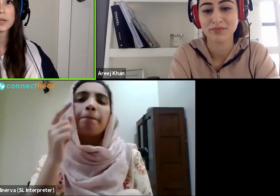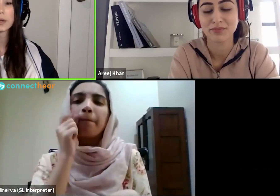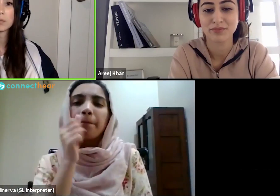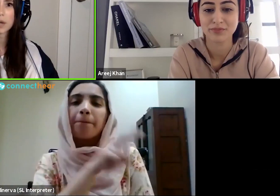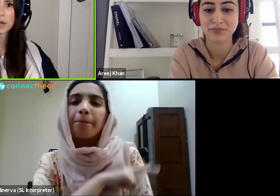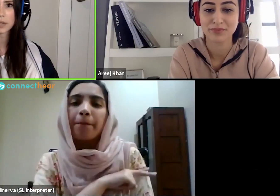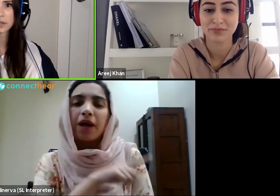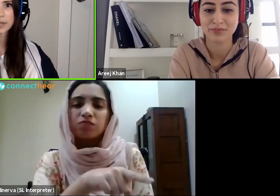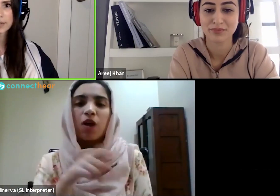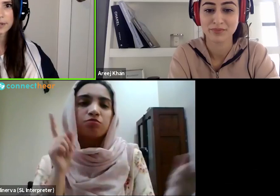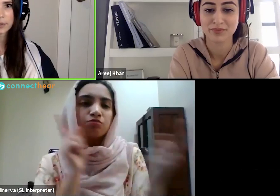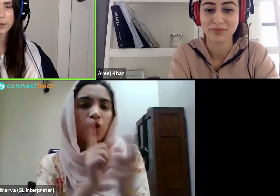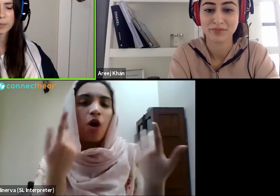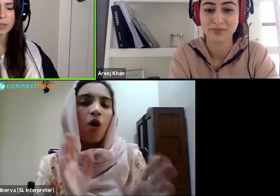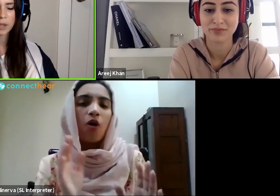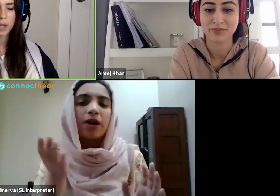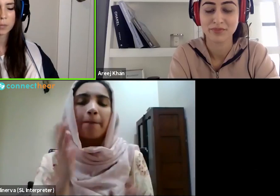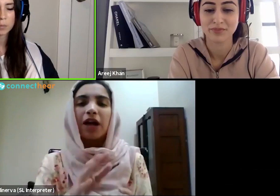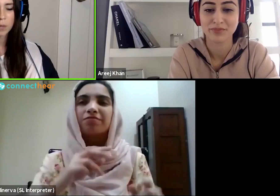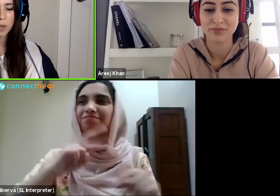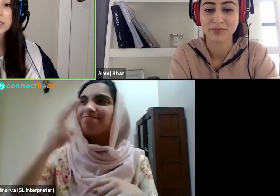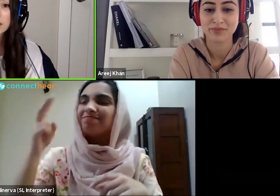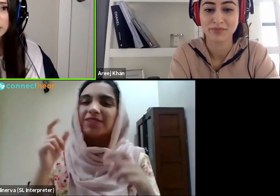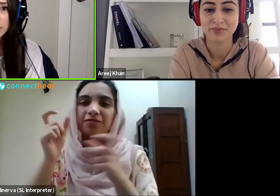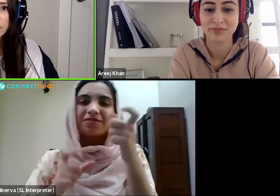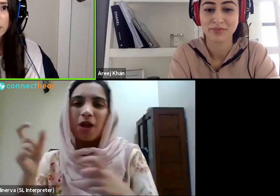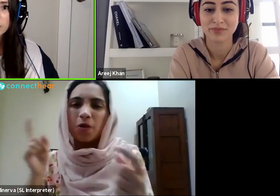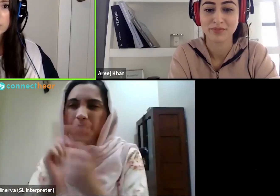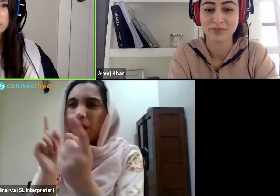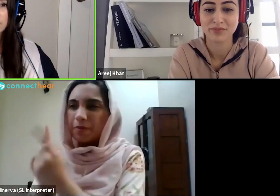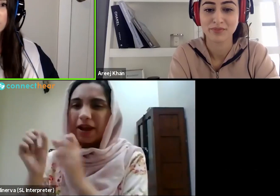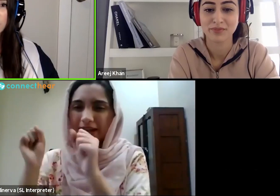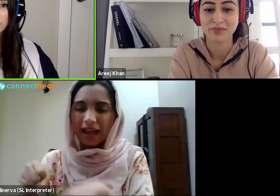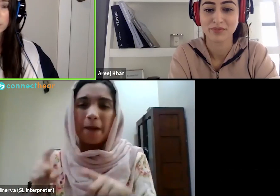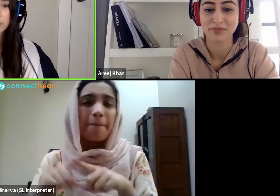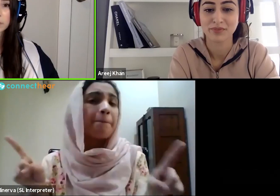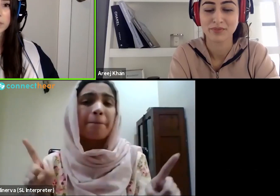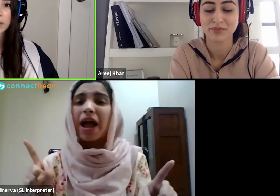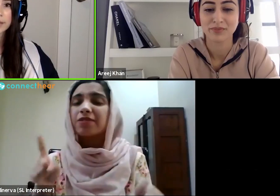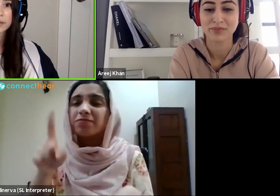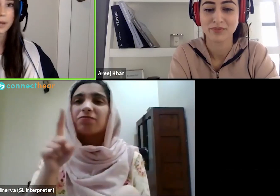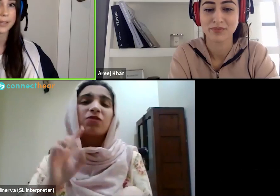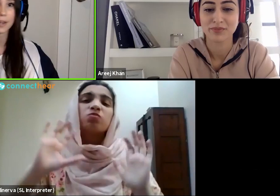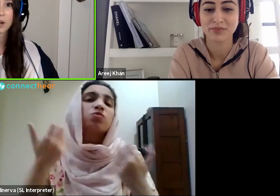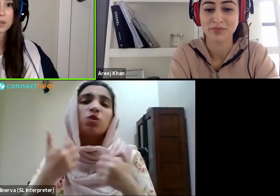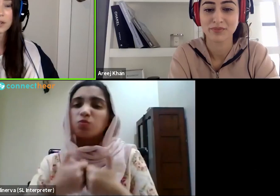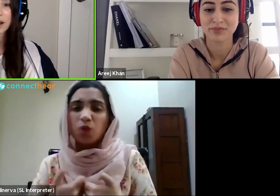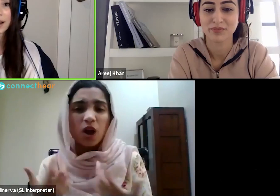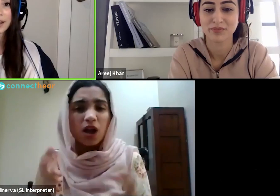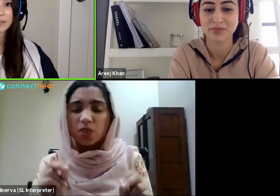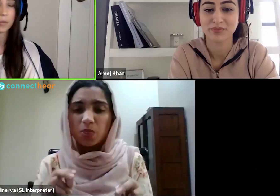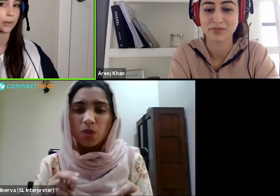to him as the other guys I date who are hearing. I did not date anybody else who was deaf or hard hearing because, like I said